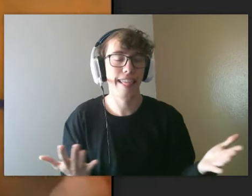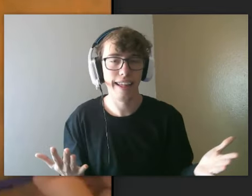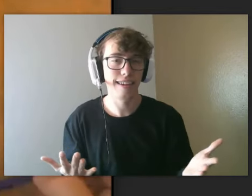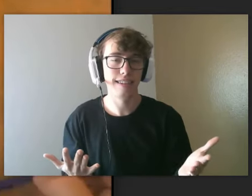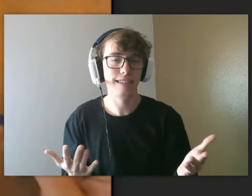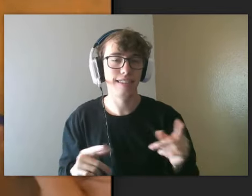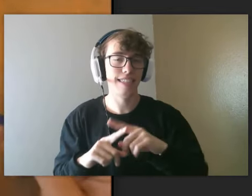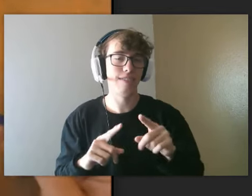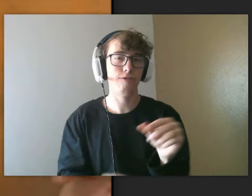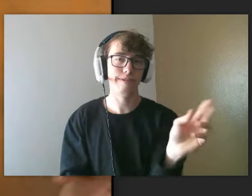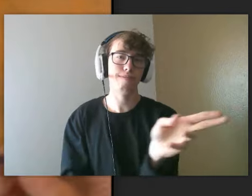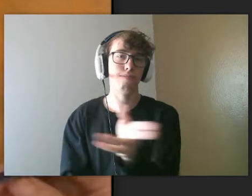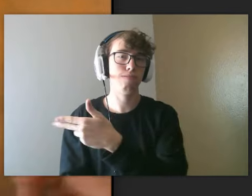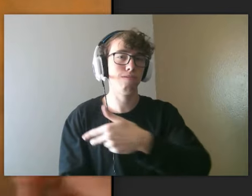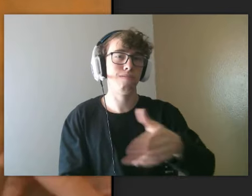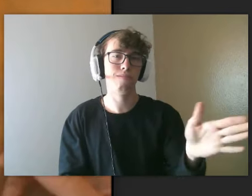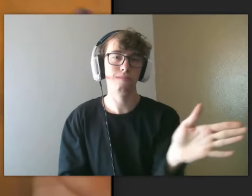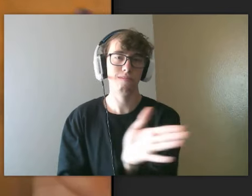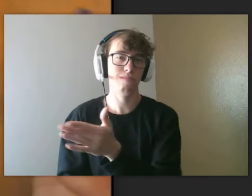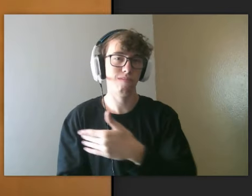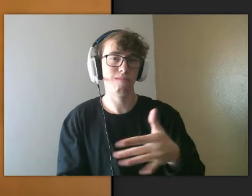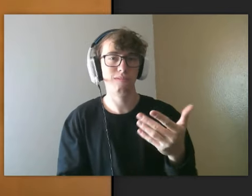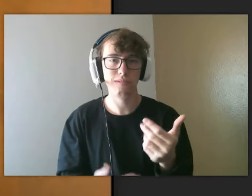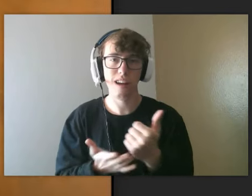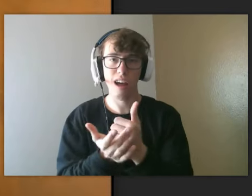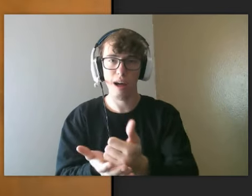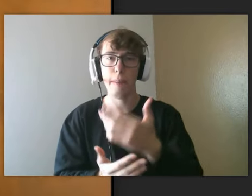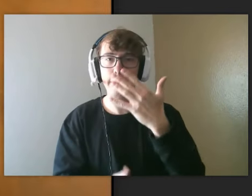couple strokes right on here to give you a better idea.